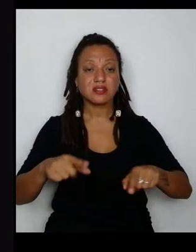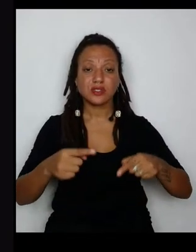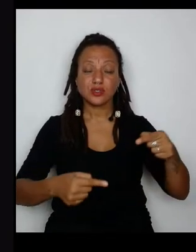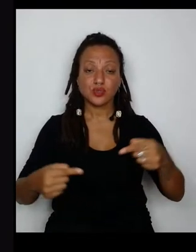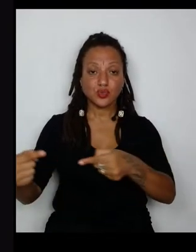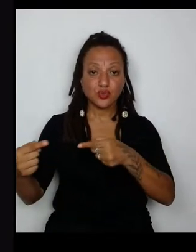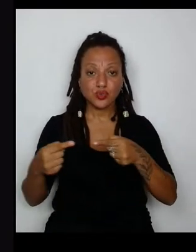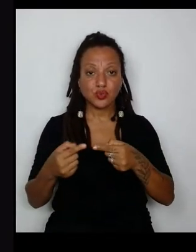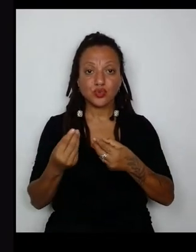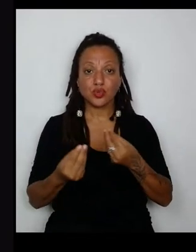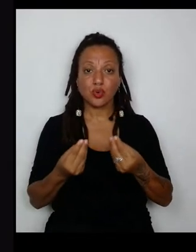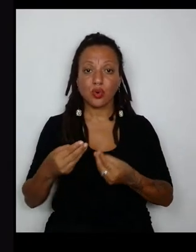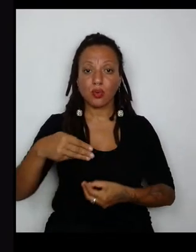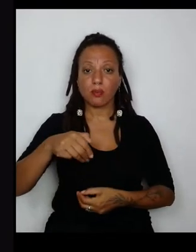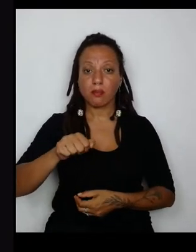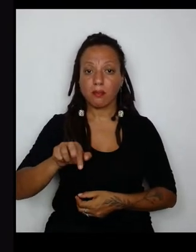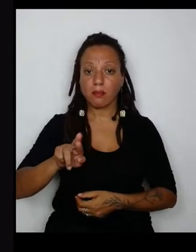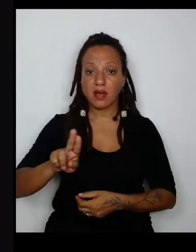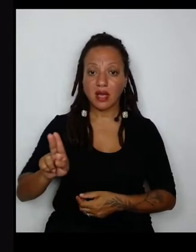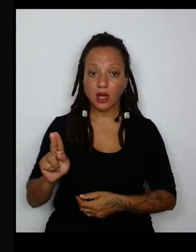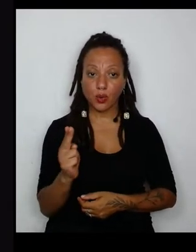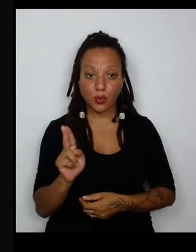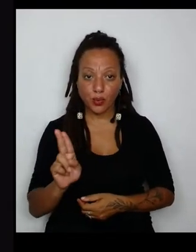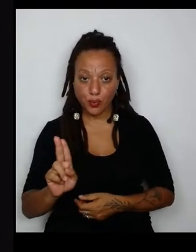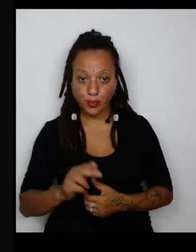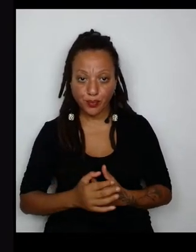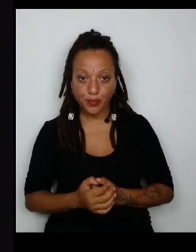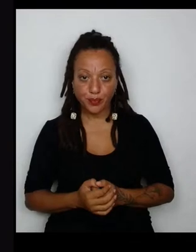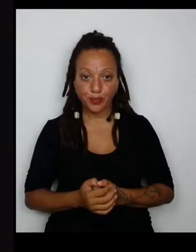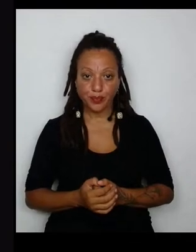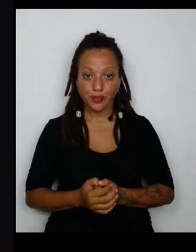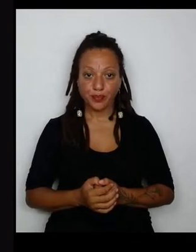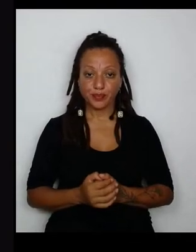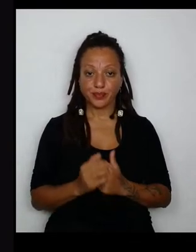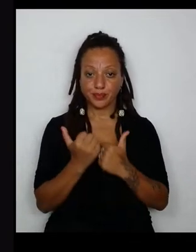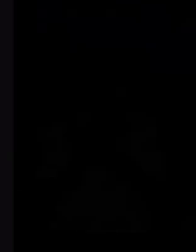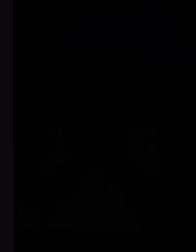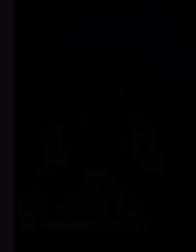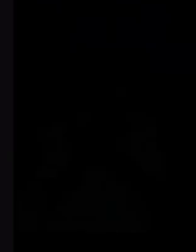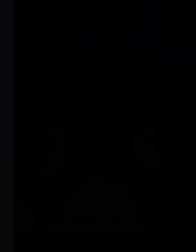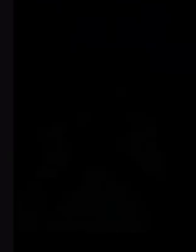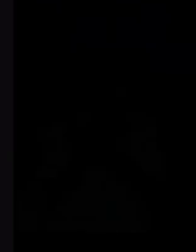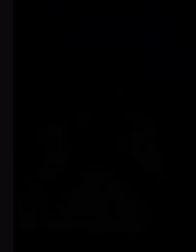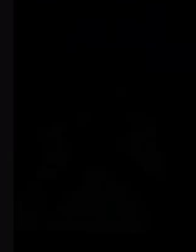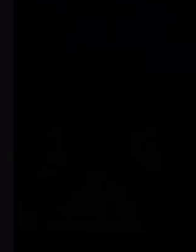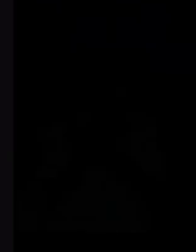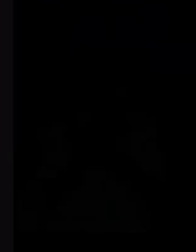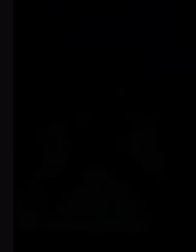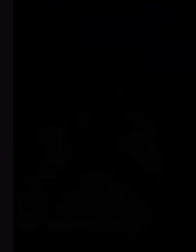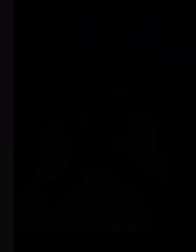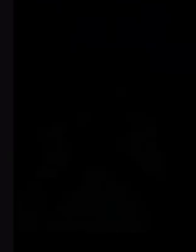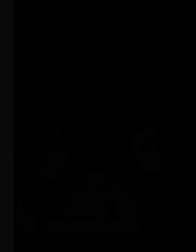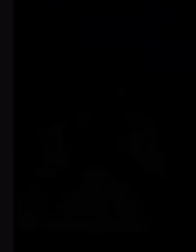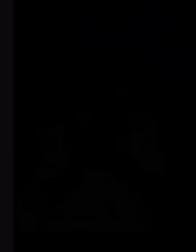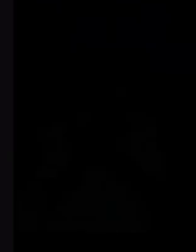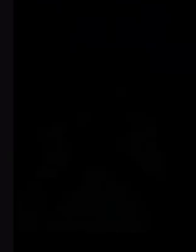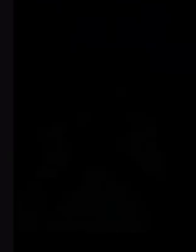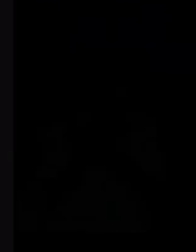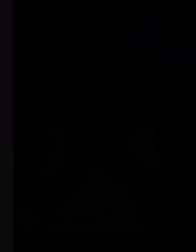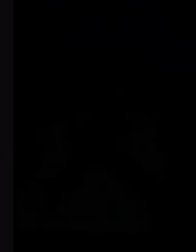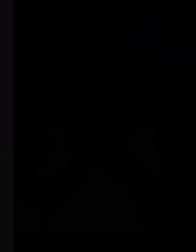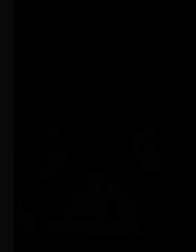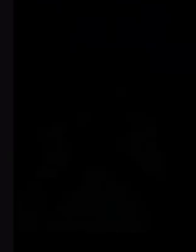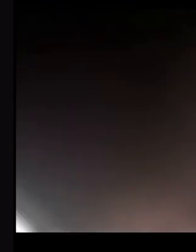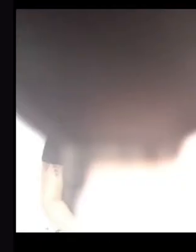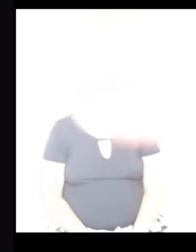top right passage features a description from an early french explorer's book of the hokey koia who painted their faces